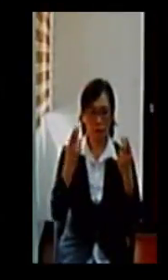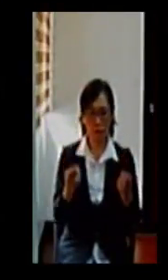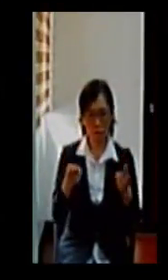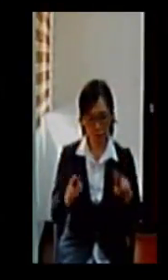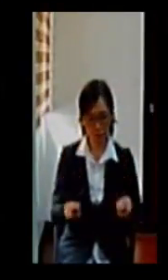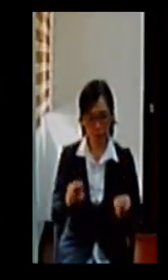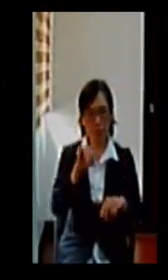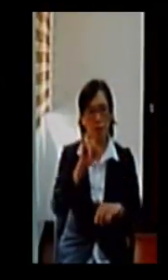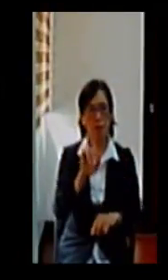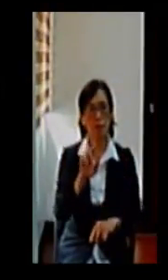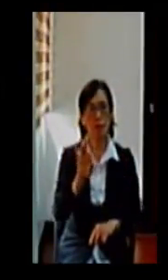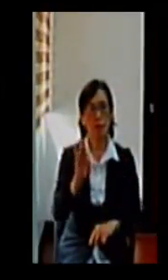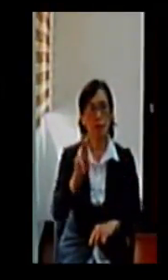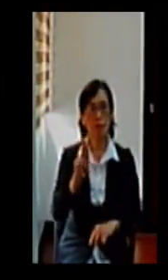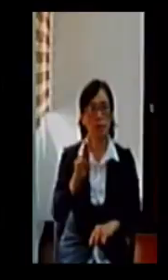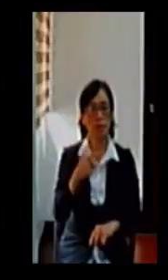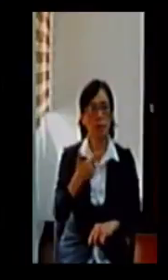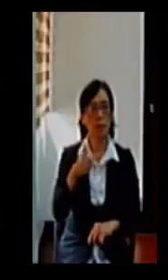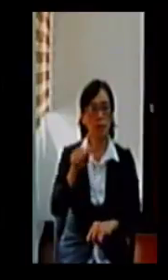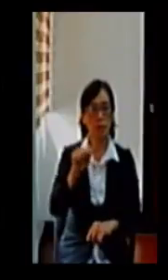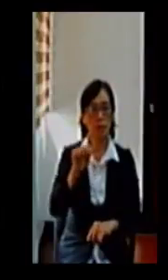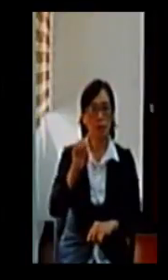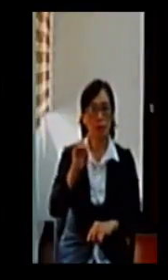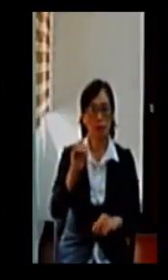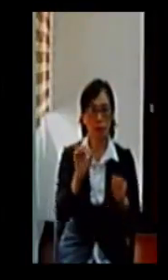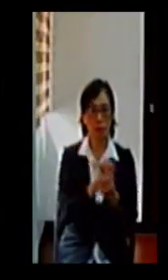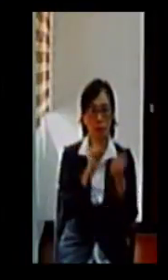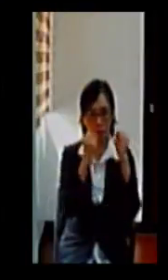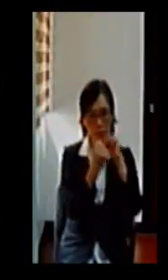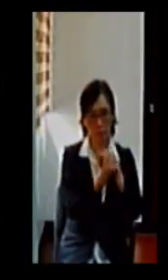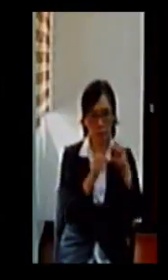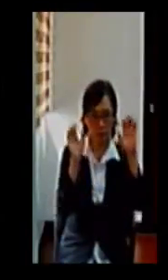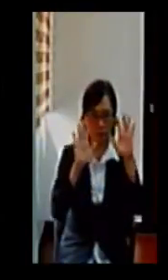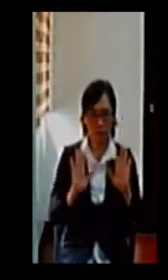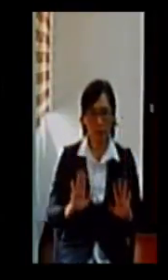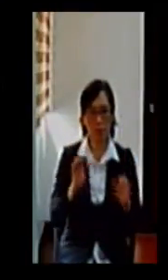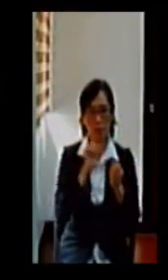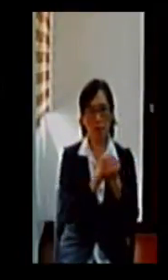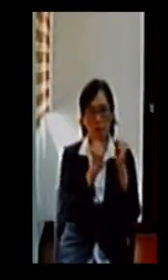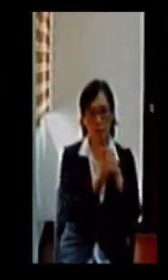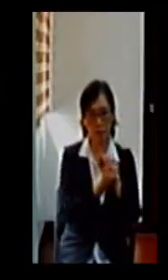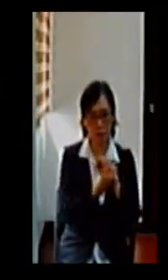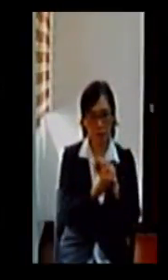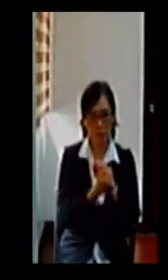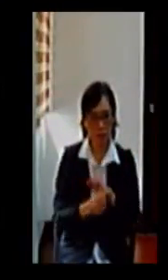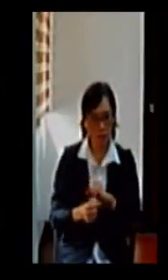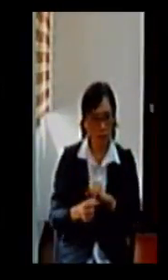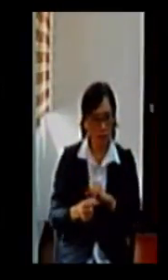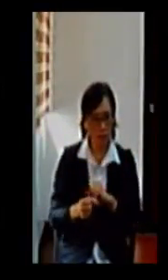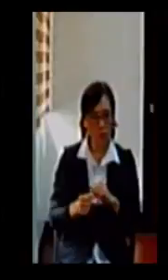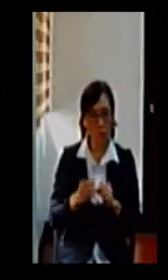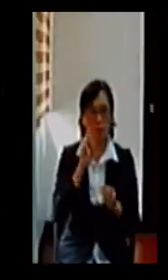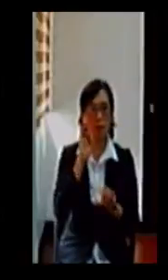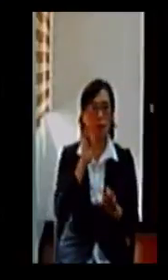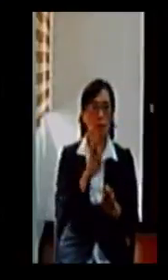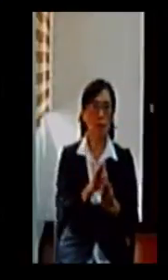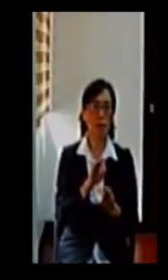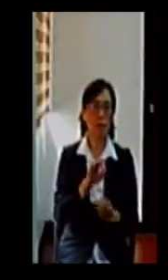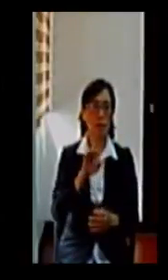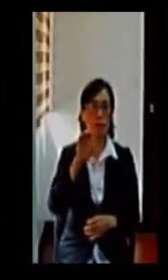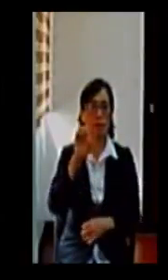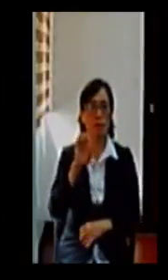Ifugao. There's a major shift in climate regime. And in fact, in ecology, we